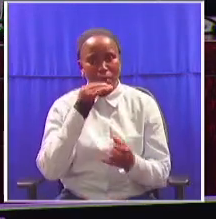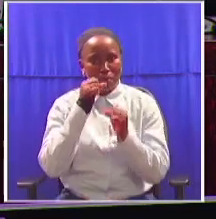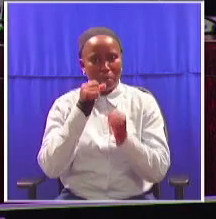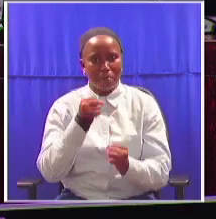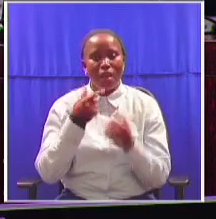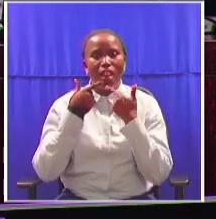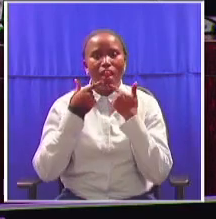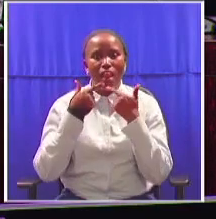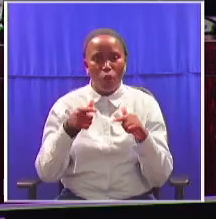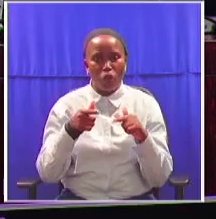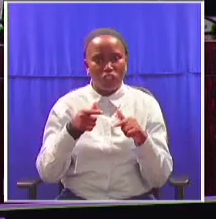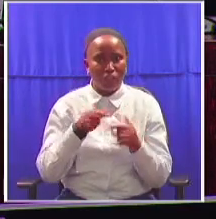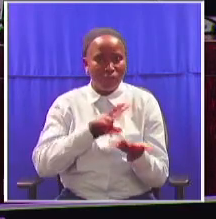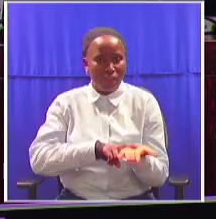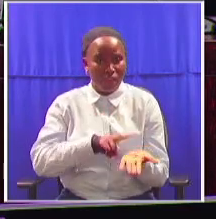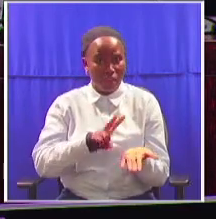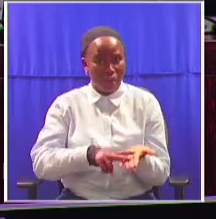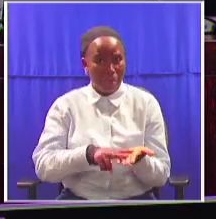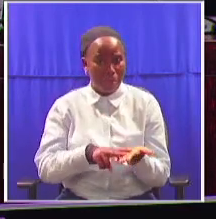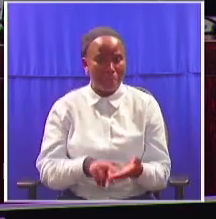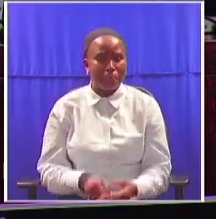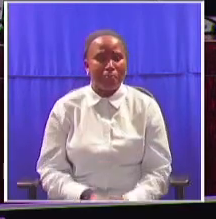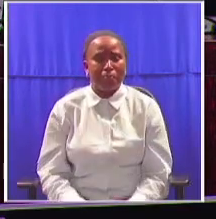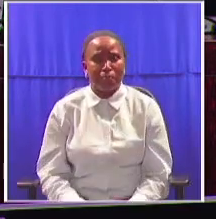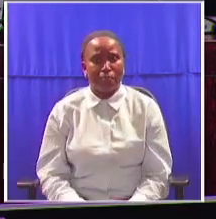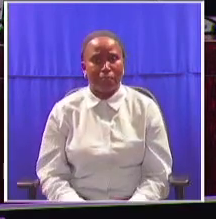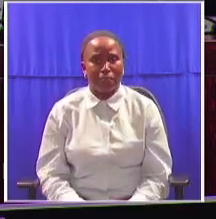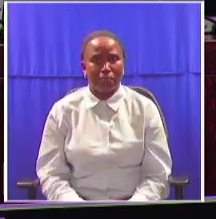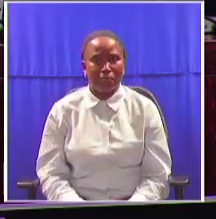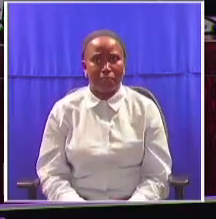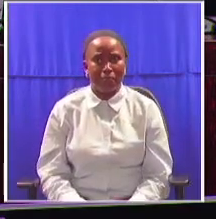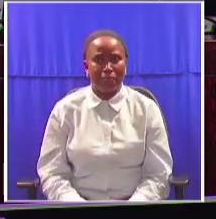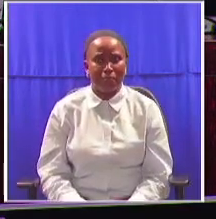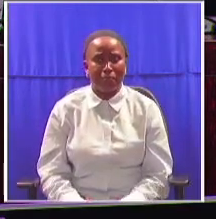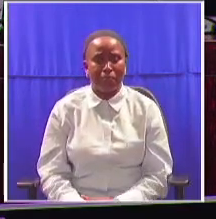Minister Hononi, Anofi Ramukhopa,